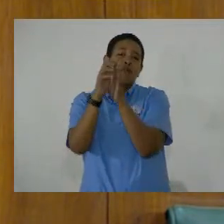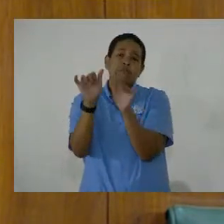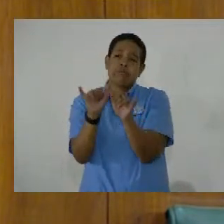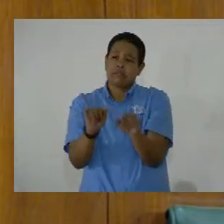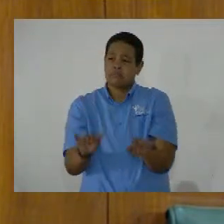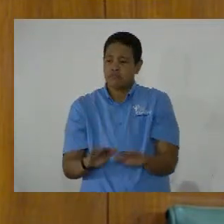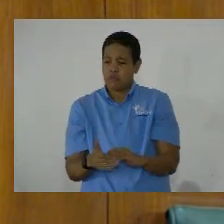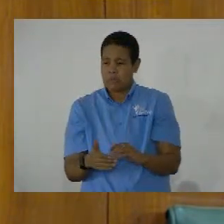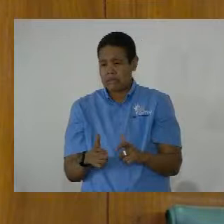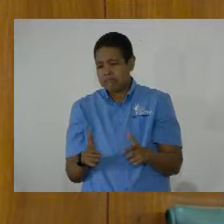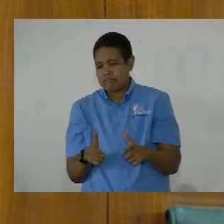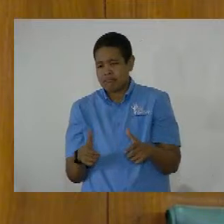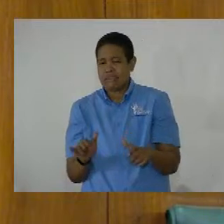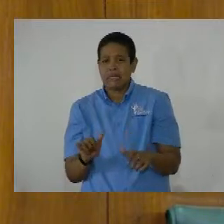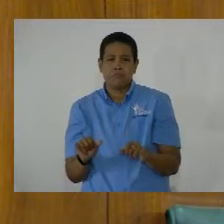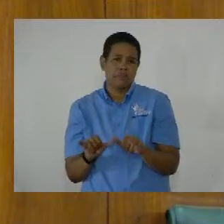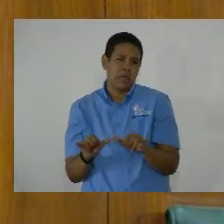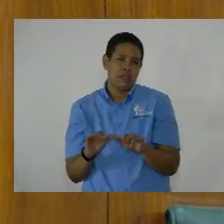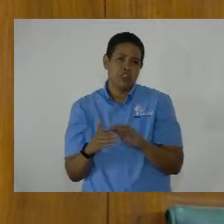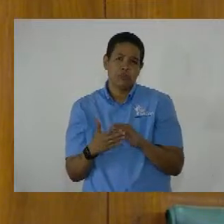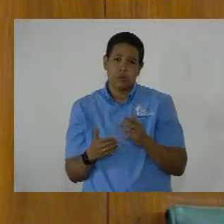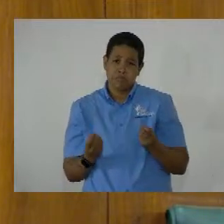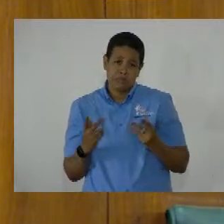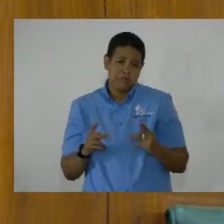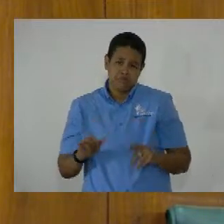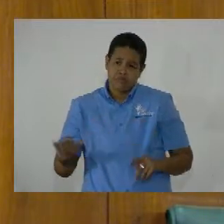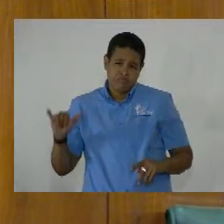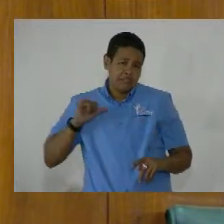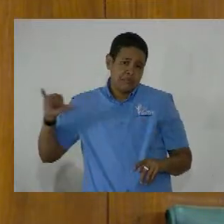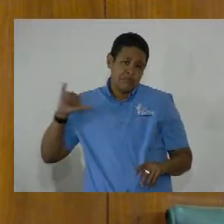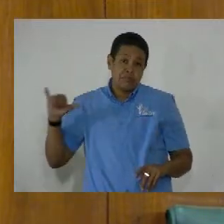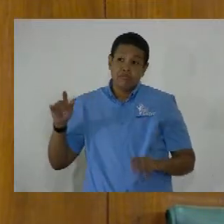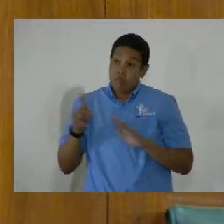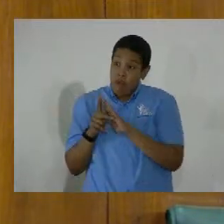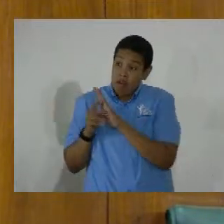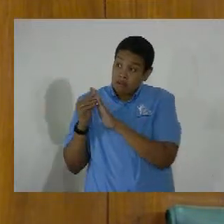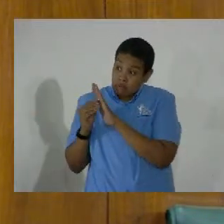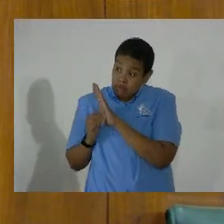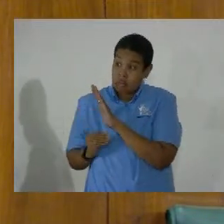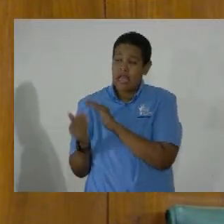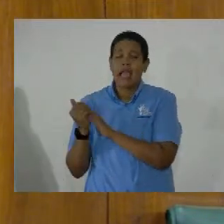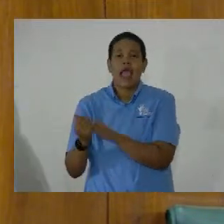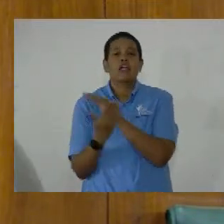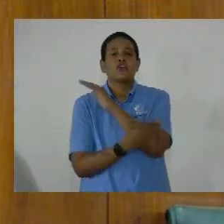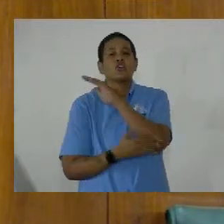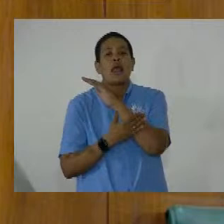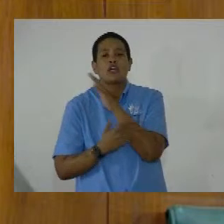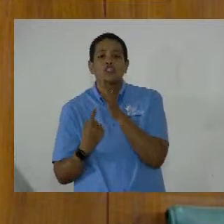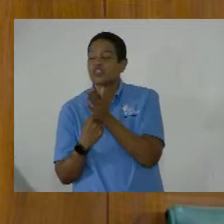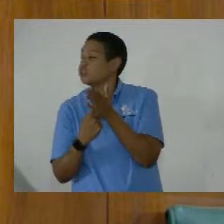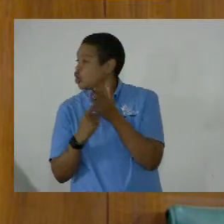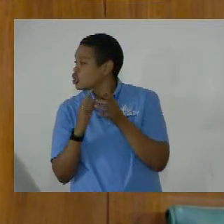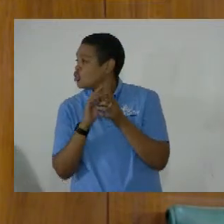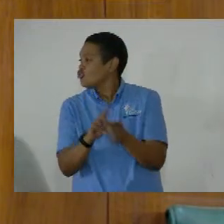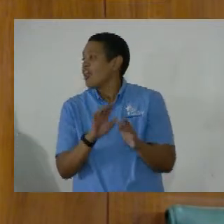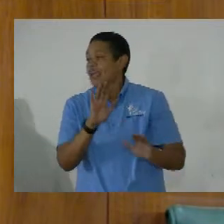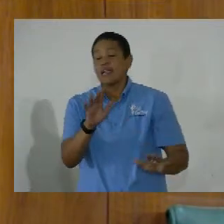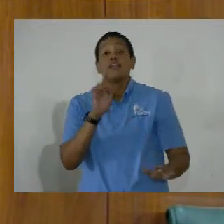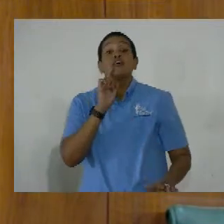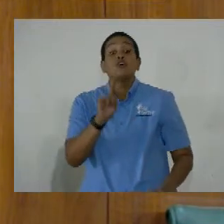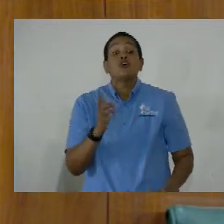population, has also produced a policy guide to national discussions